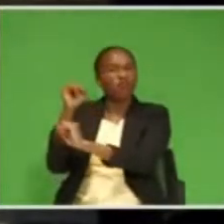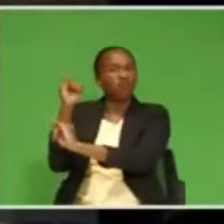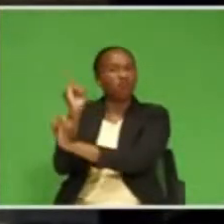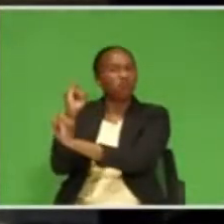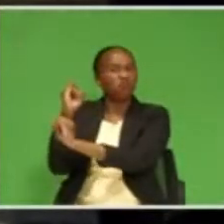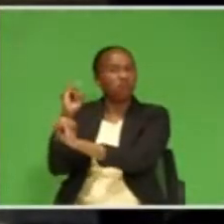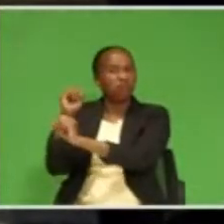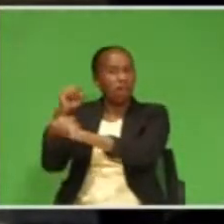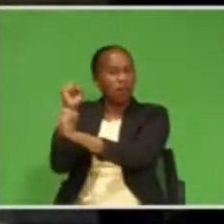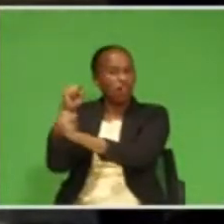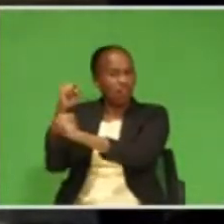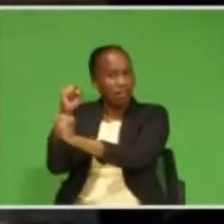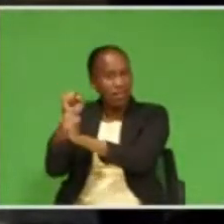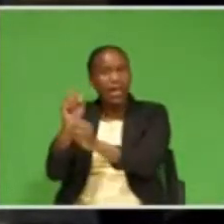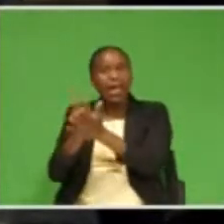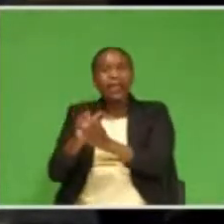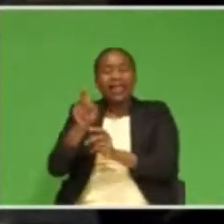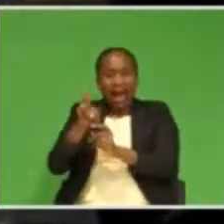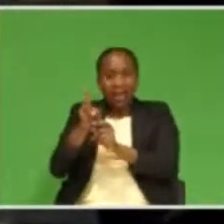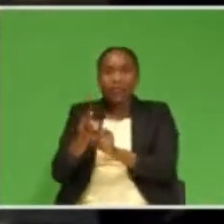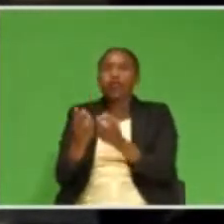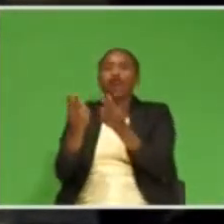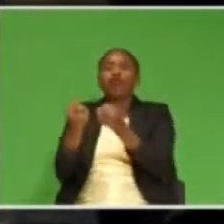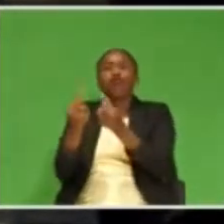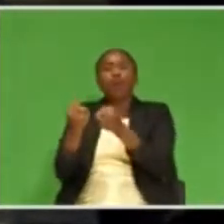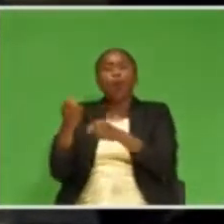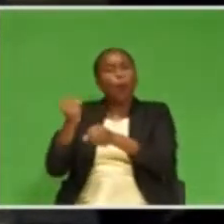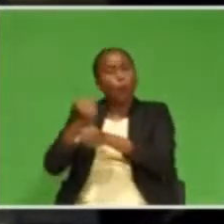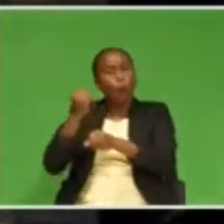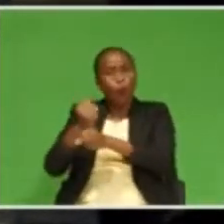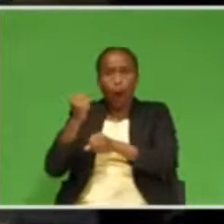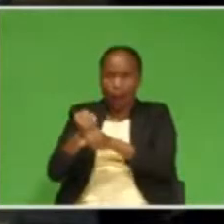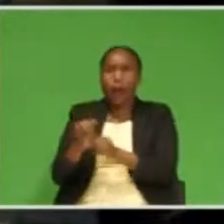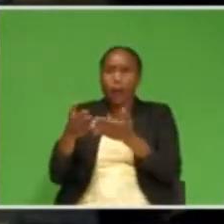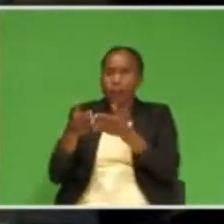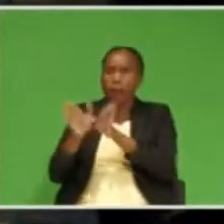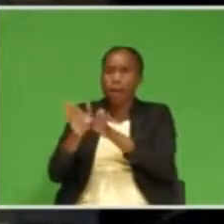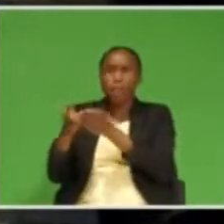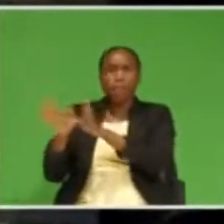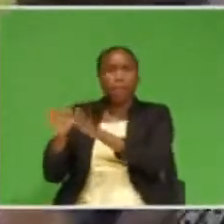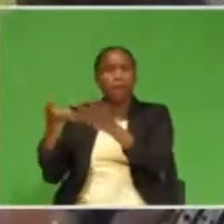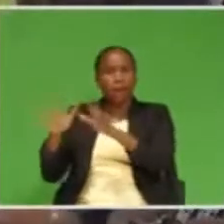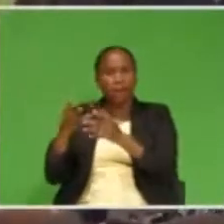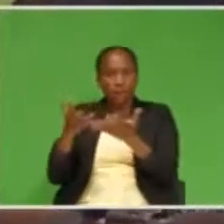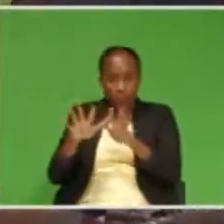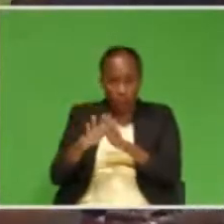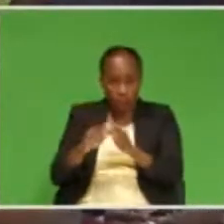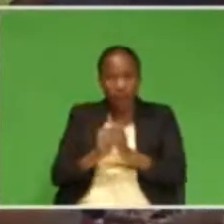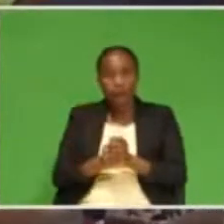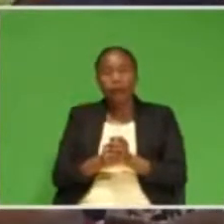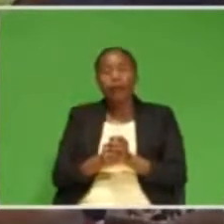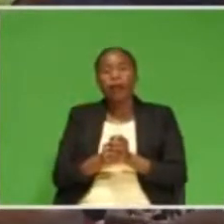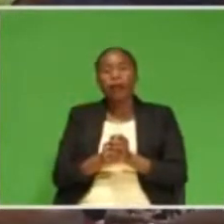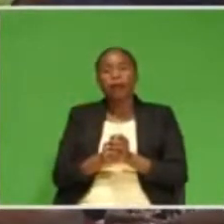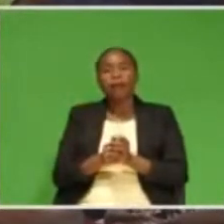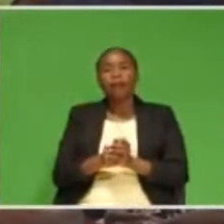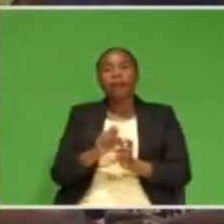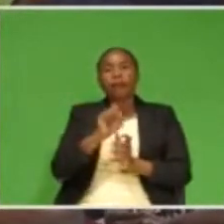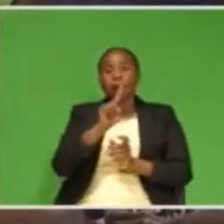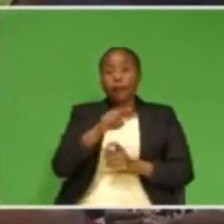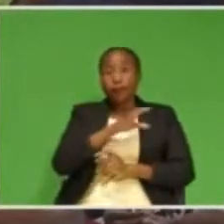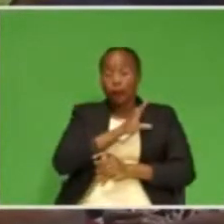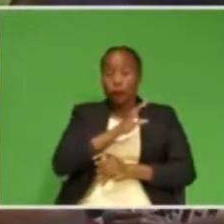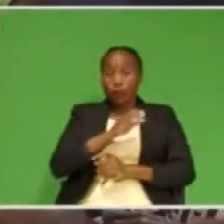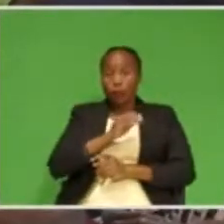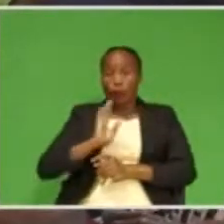creates new jobs. The Presidential Climate Commission is guiding much